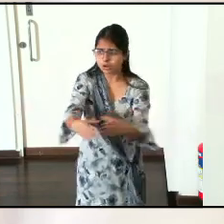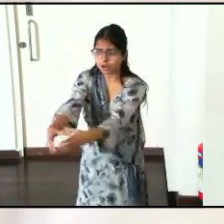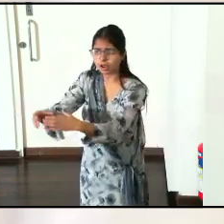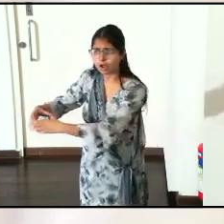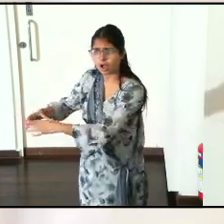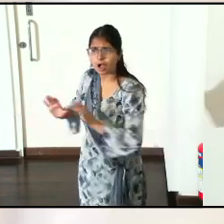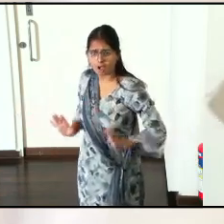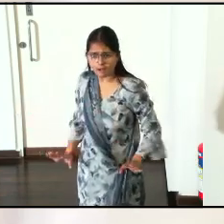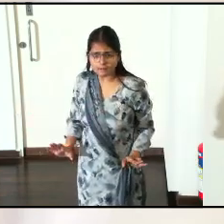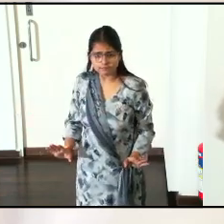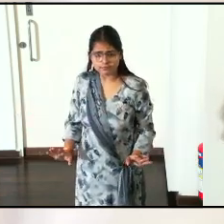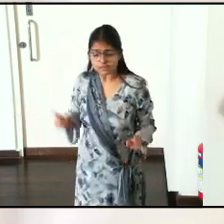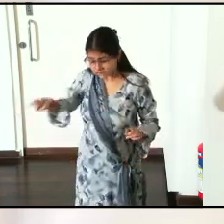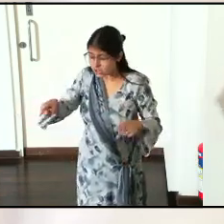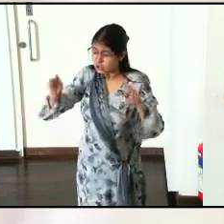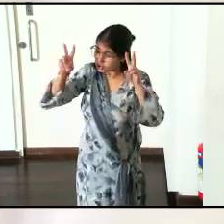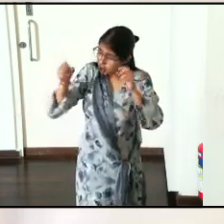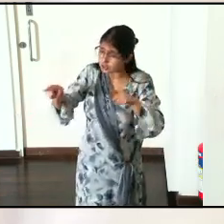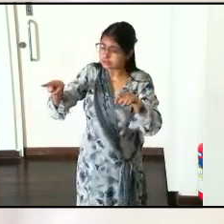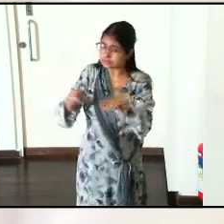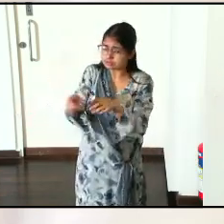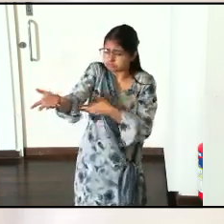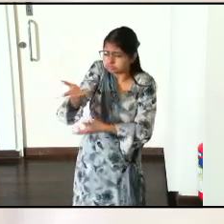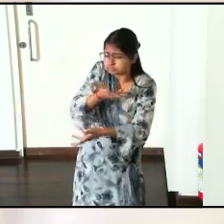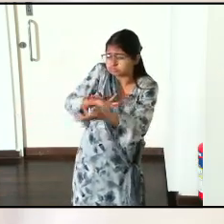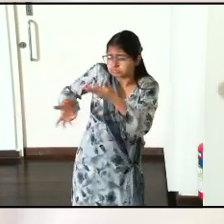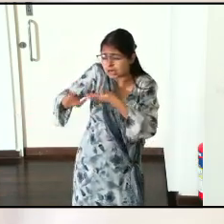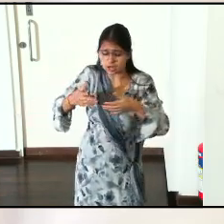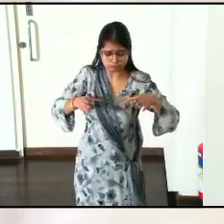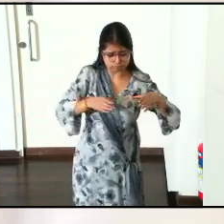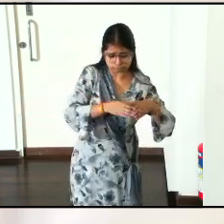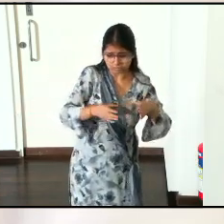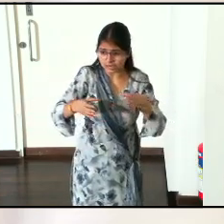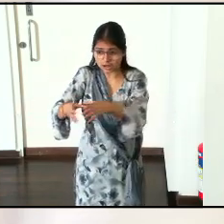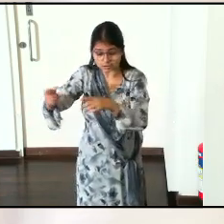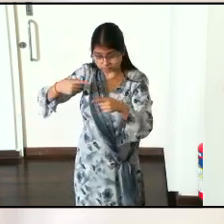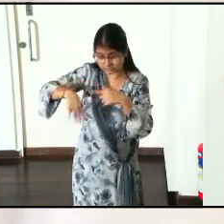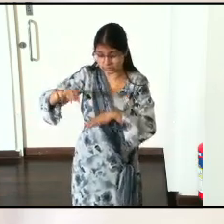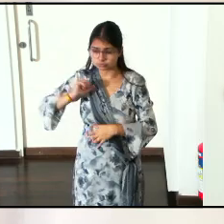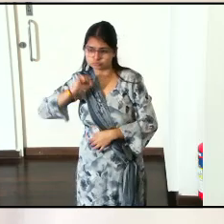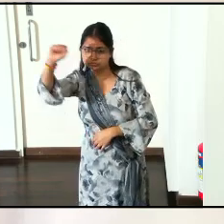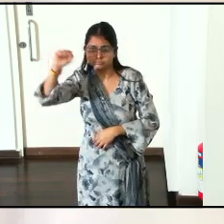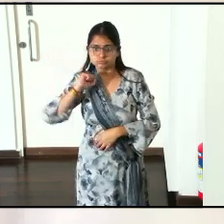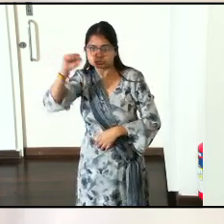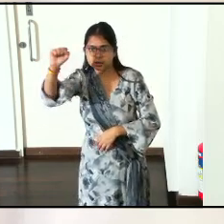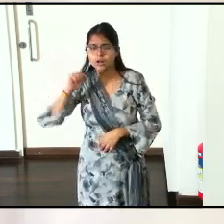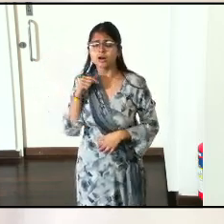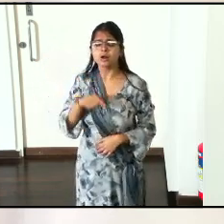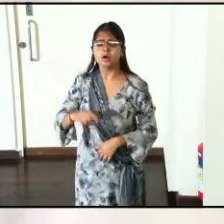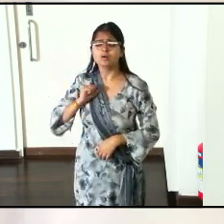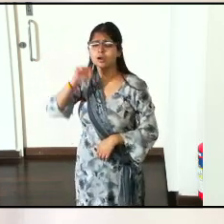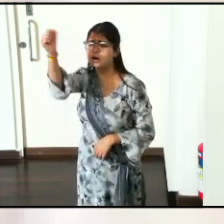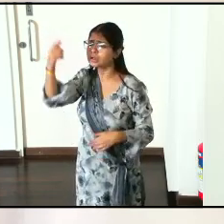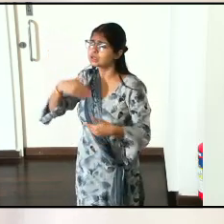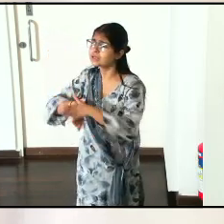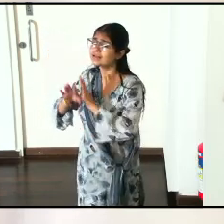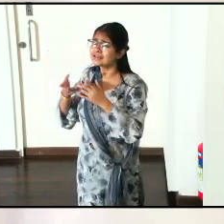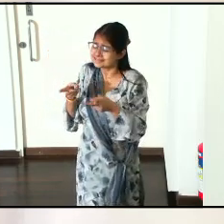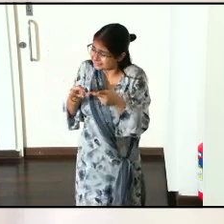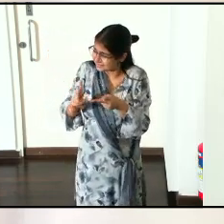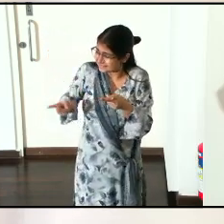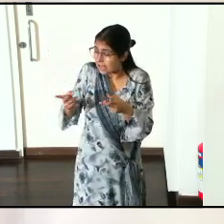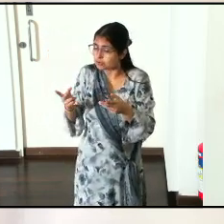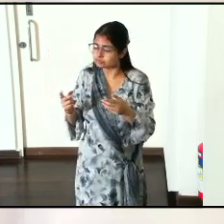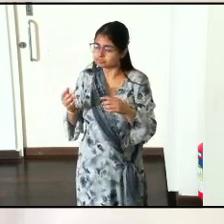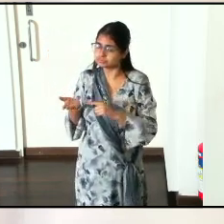certain kind of conversation between groups and movements. Movements form in those ways. So